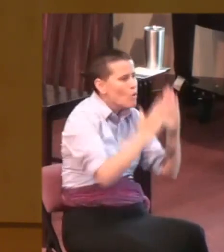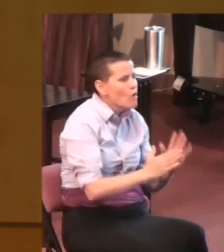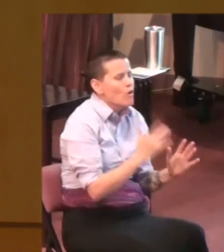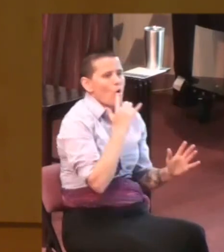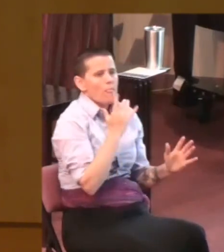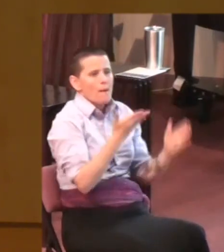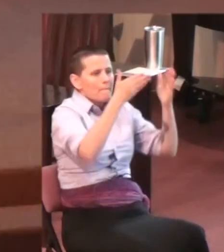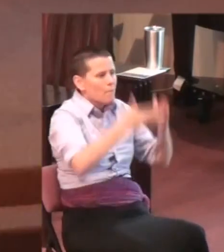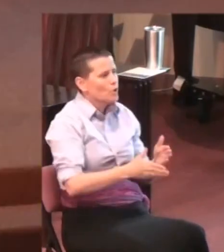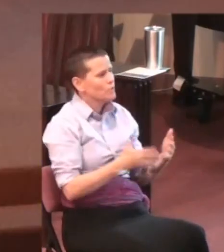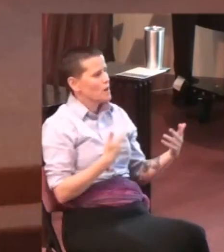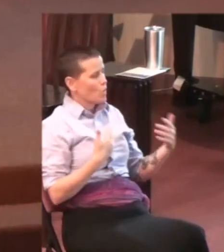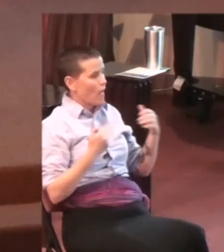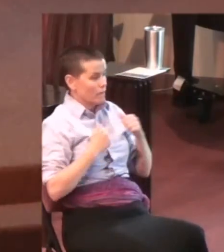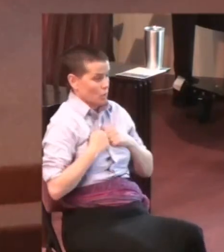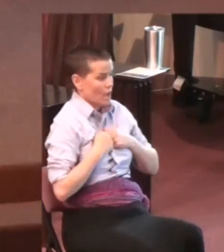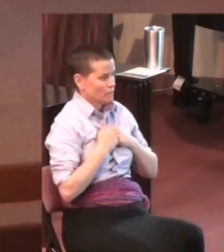like, ow.